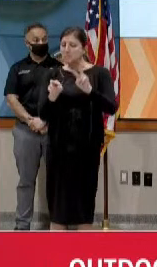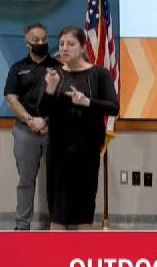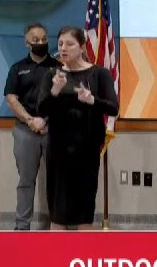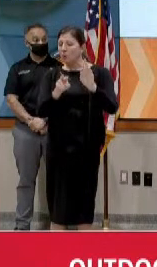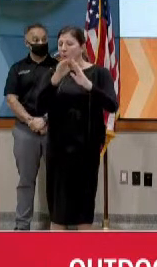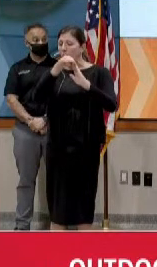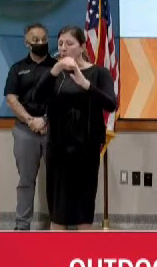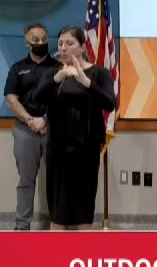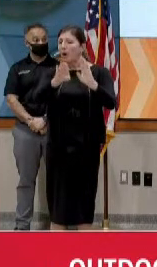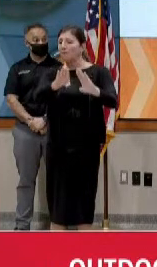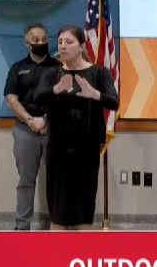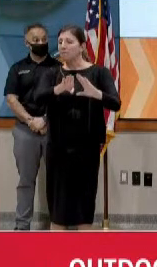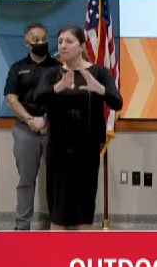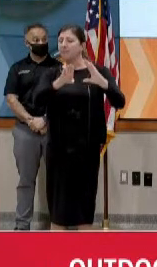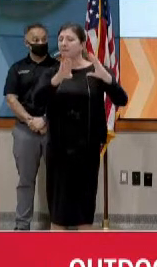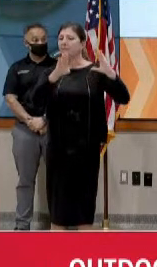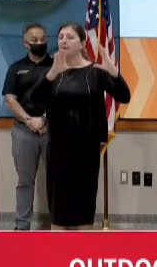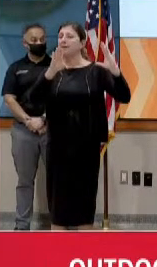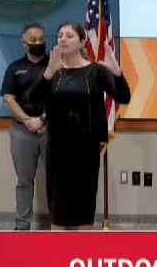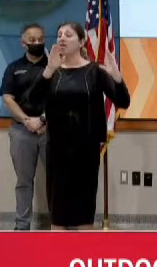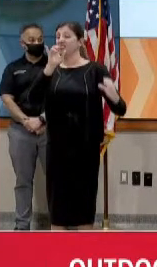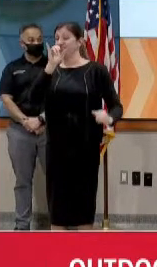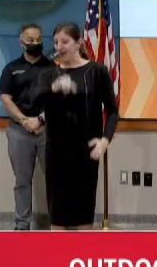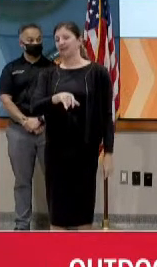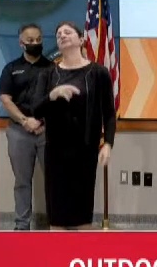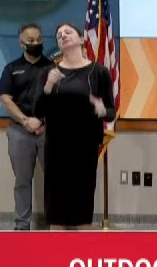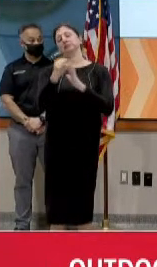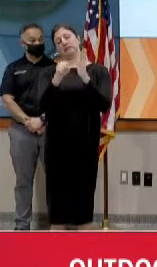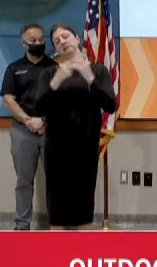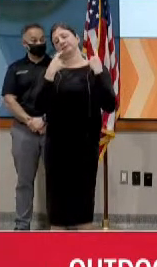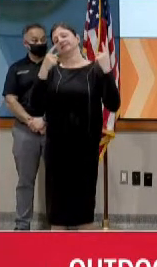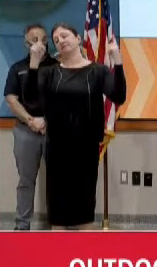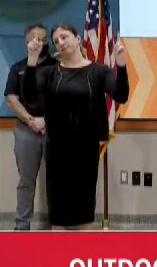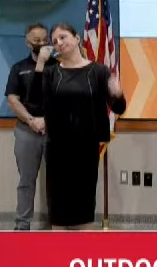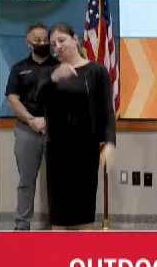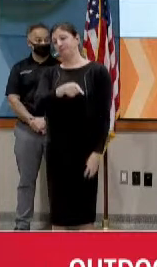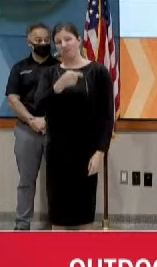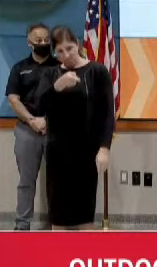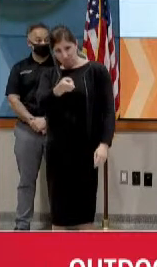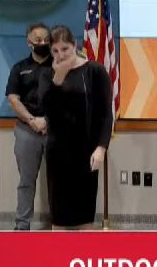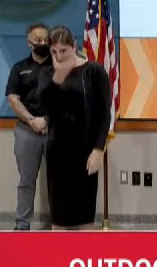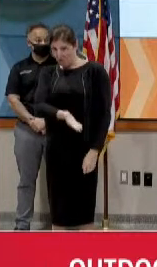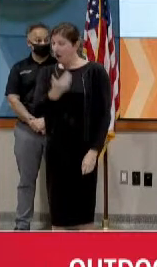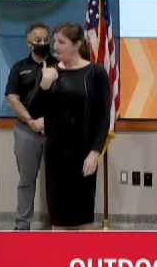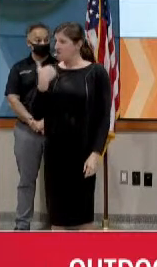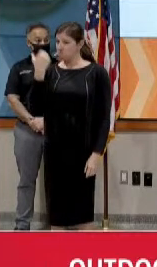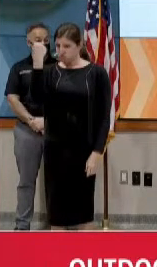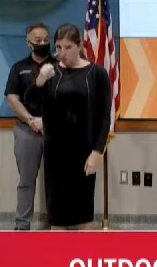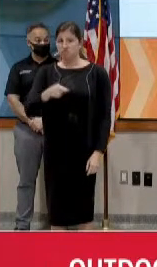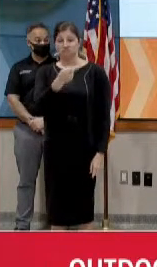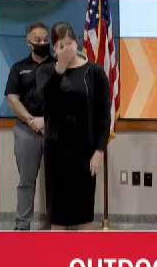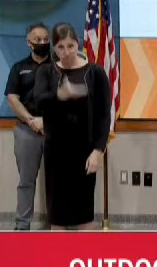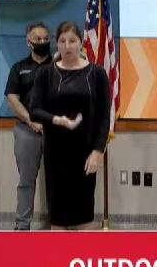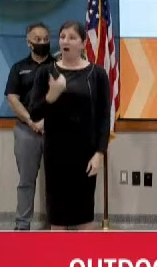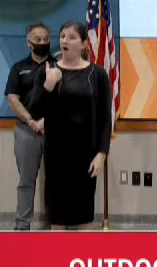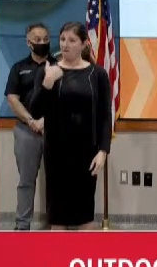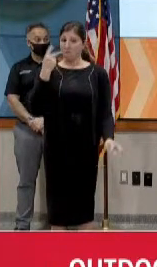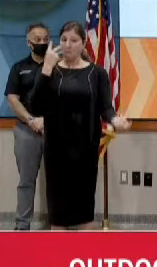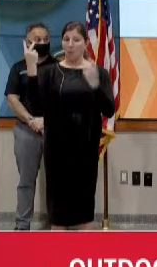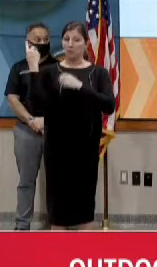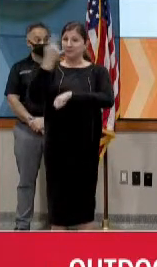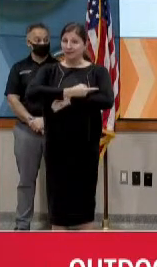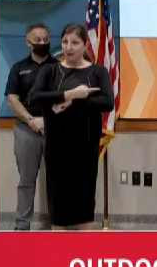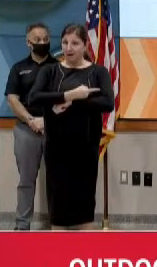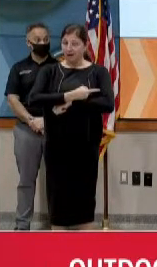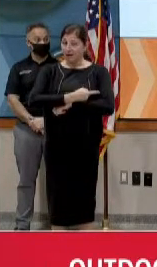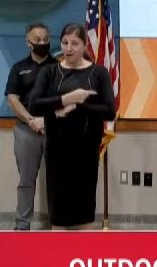down. Those are the ones that are being successful. They also had protests there. They also had Memorial Day there. And